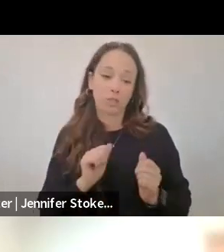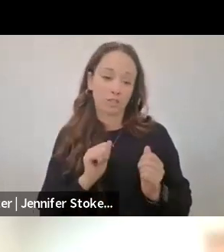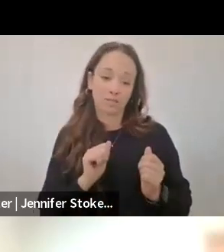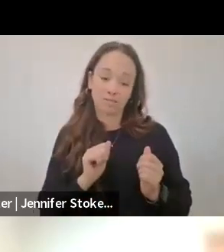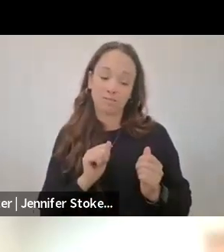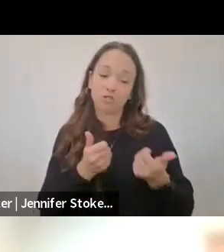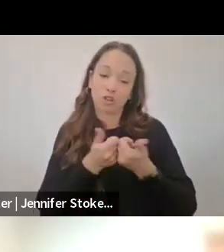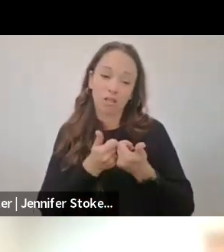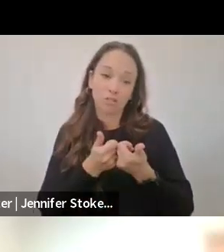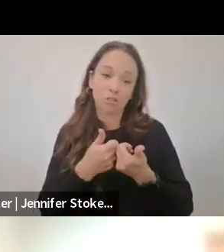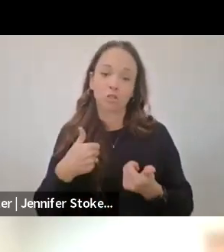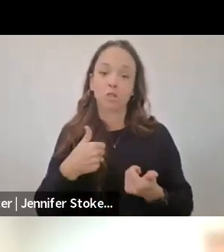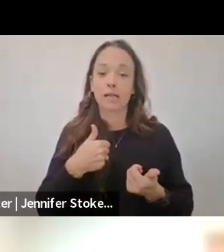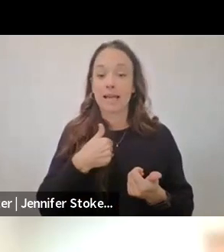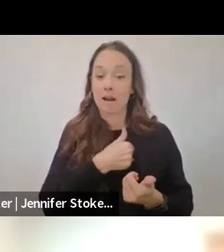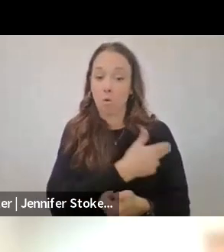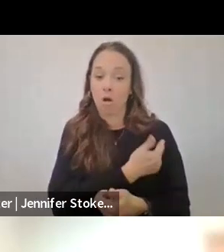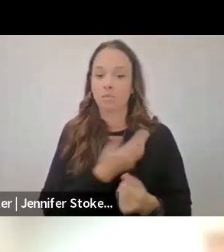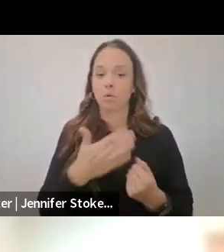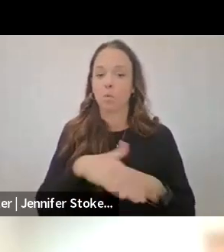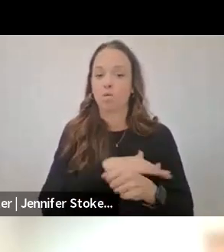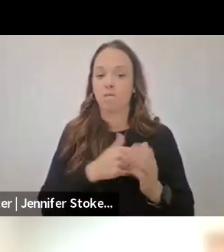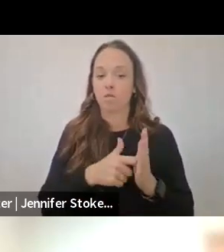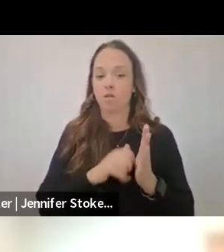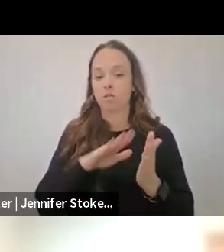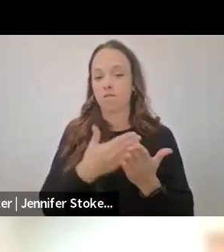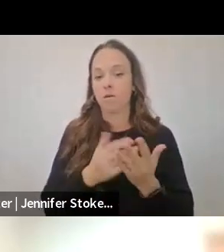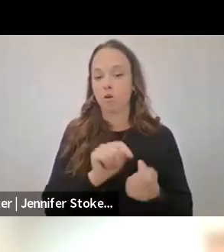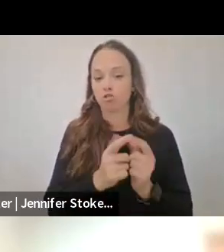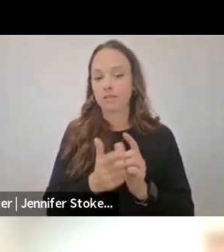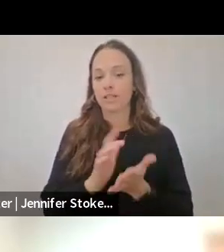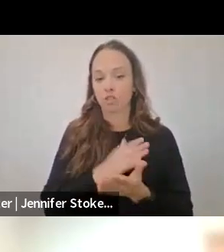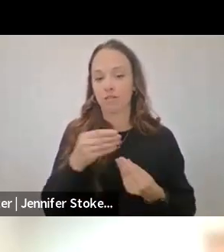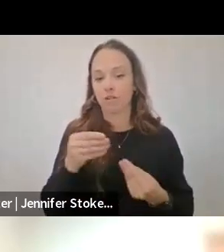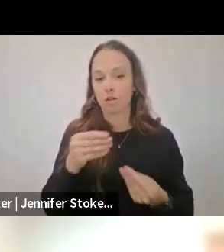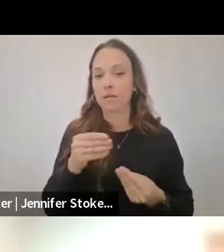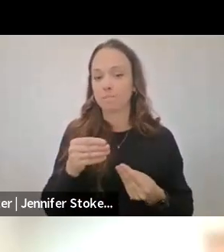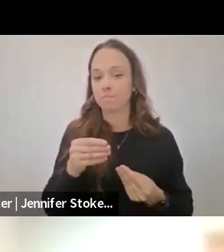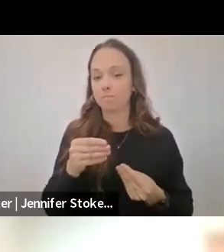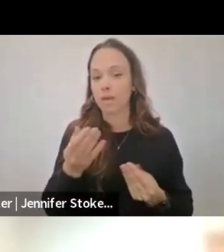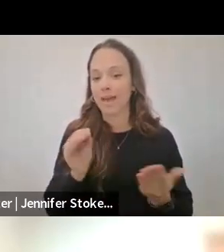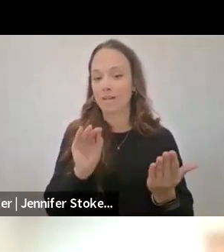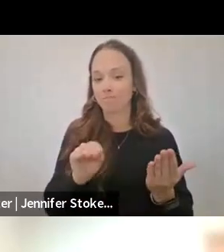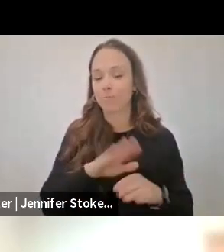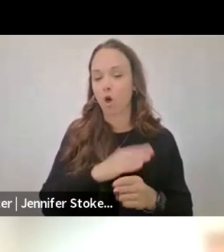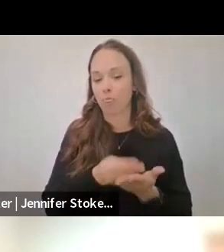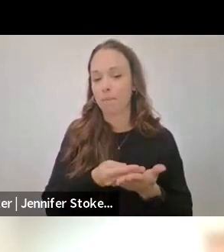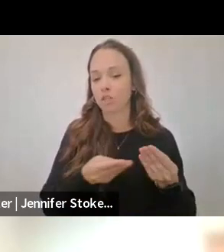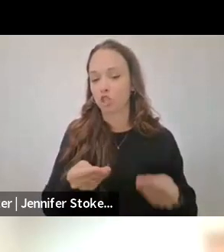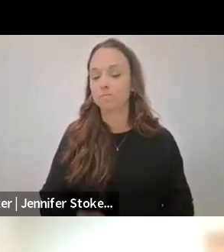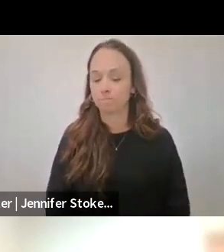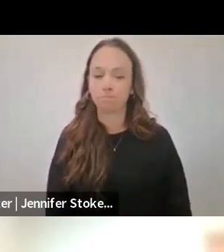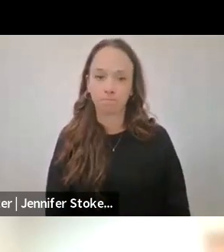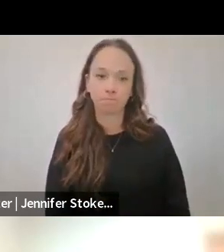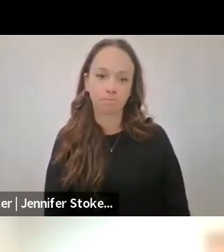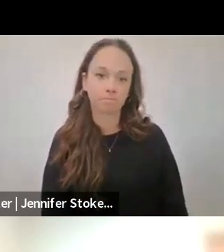we cover the costs of all translation documents for the entire system. So it's a budget line. Great. Thank you. Sorry, did you